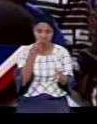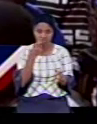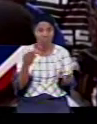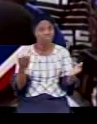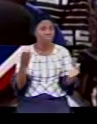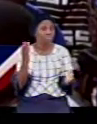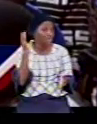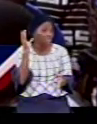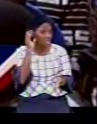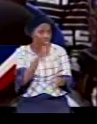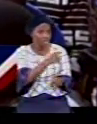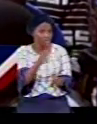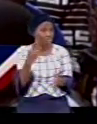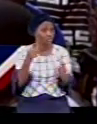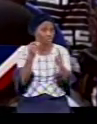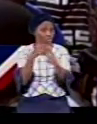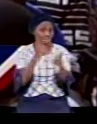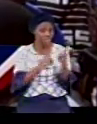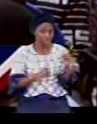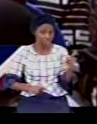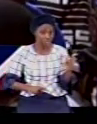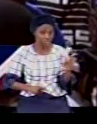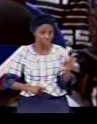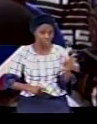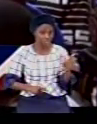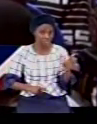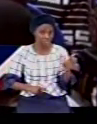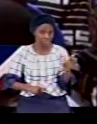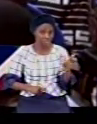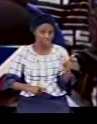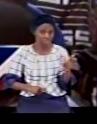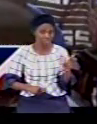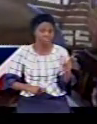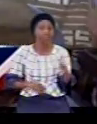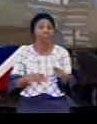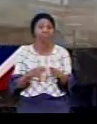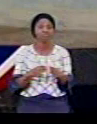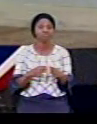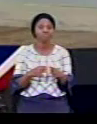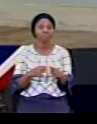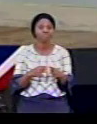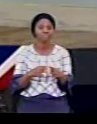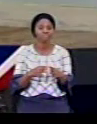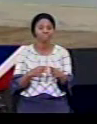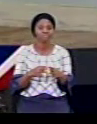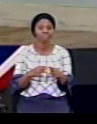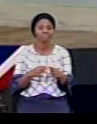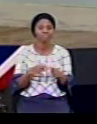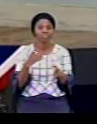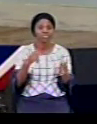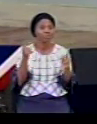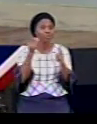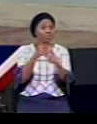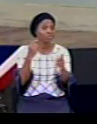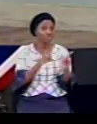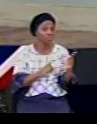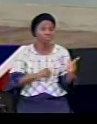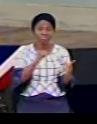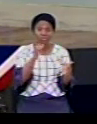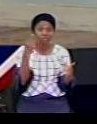the word of the Lord. Make sure the word of the Lord, not the word of